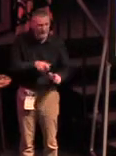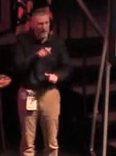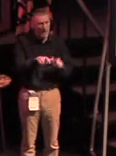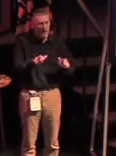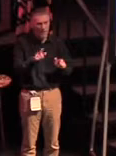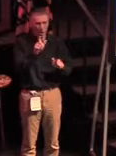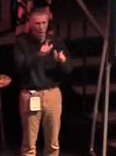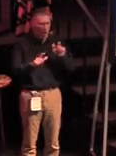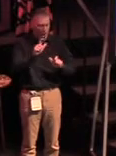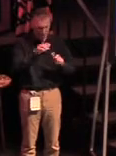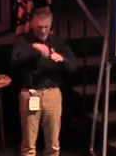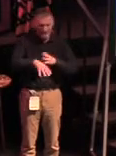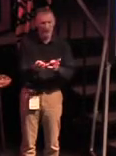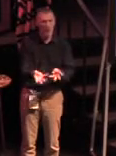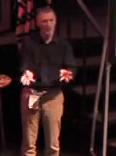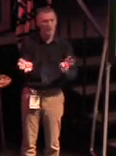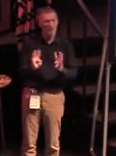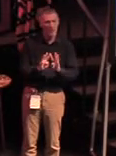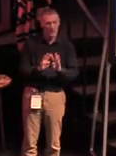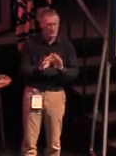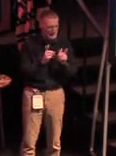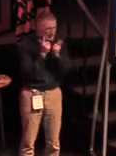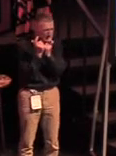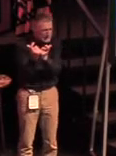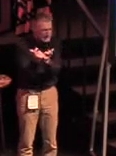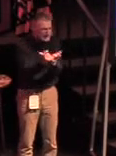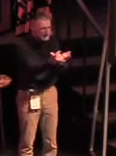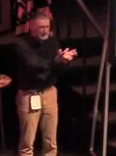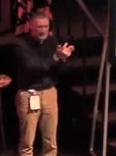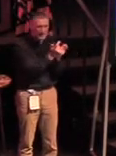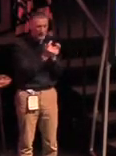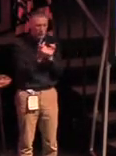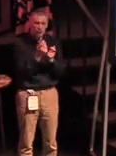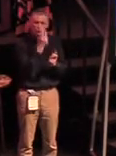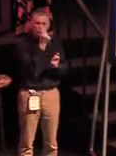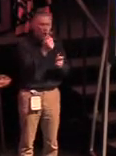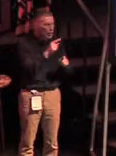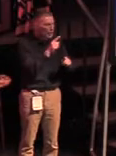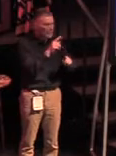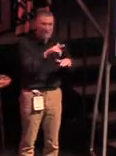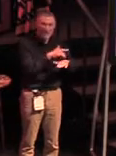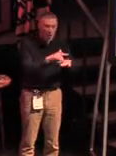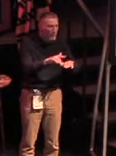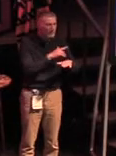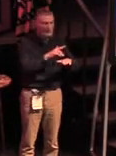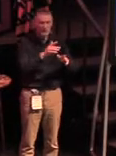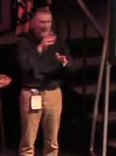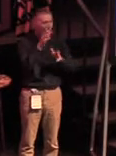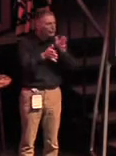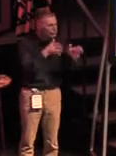ensemble. I reached out to partners who worked specifically with young performers who were diverse. I did